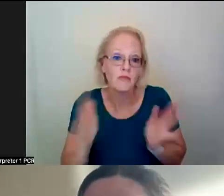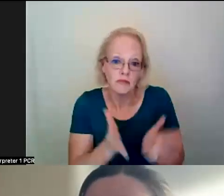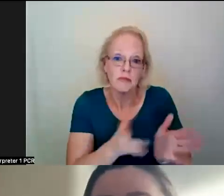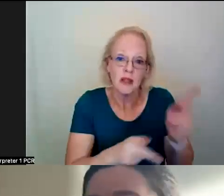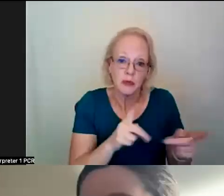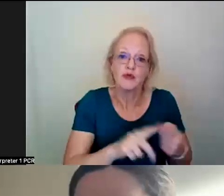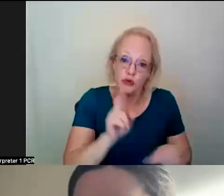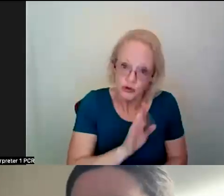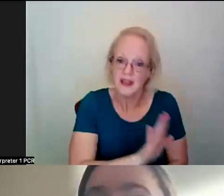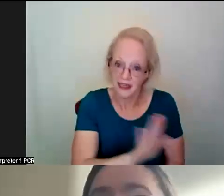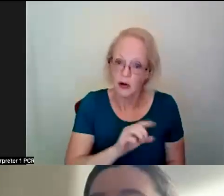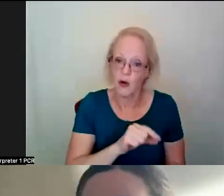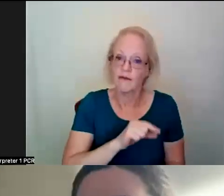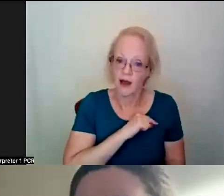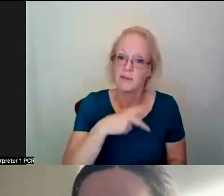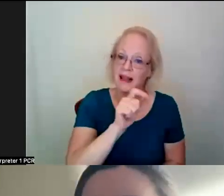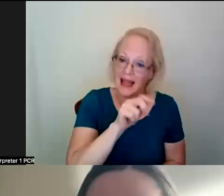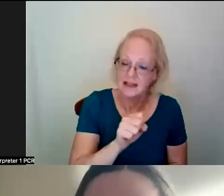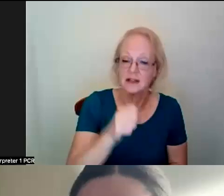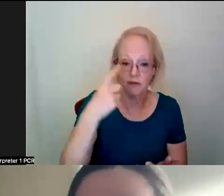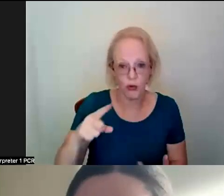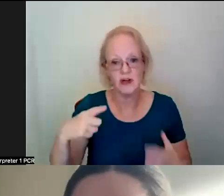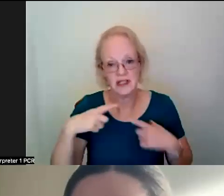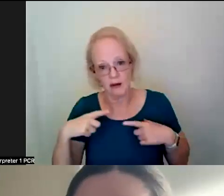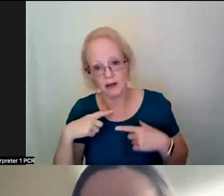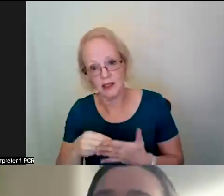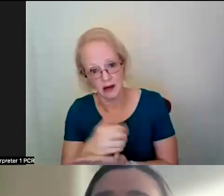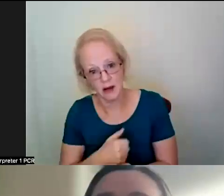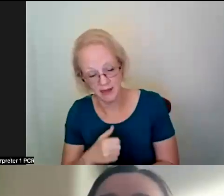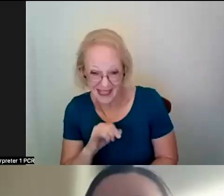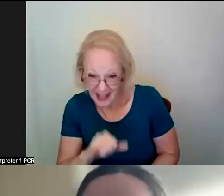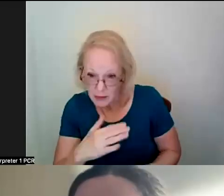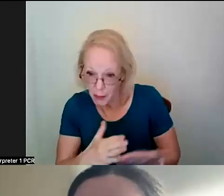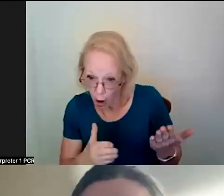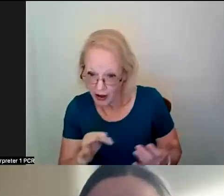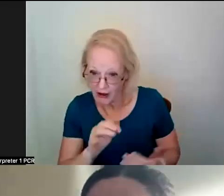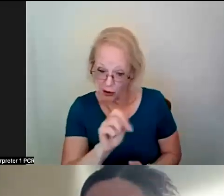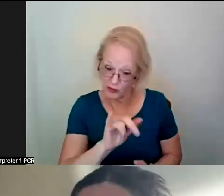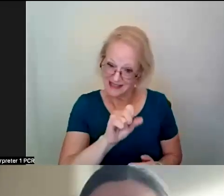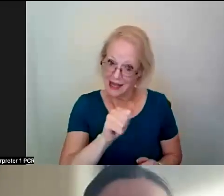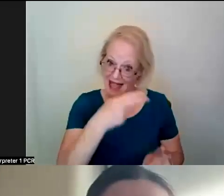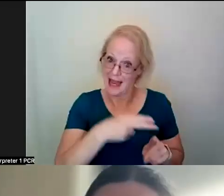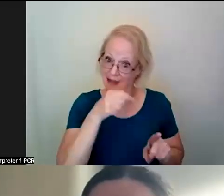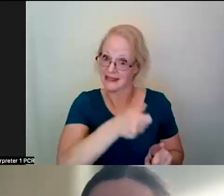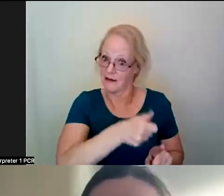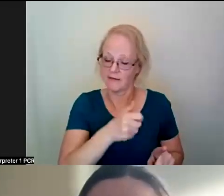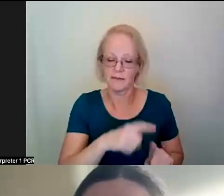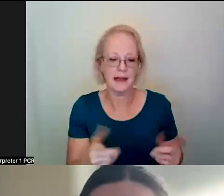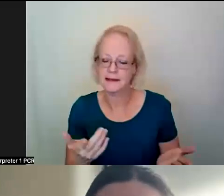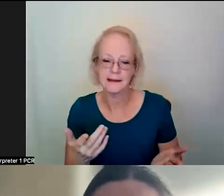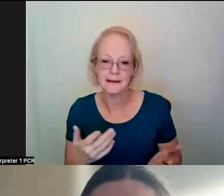provision of retirement income, which is actually part of the name of ERISA. Nonetheless, in the wisdom that